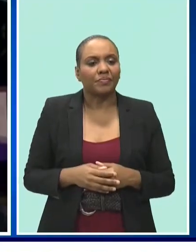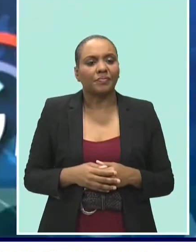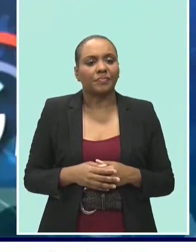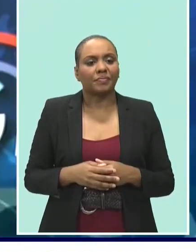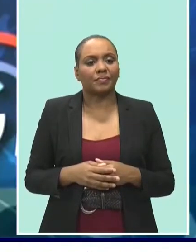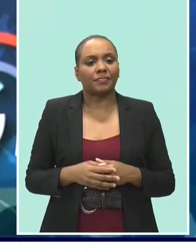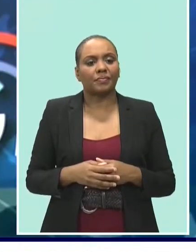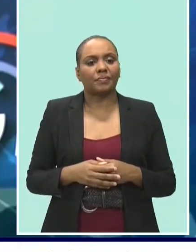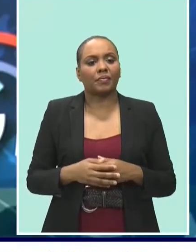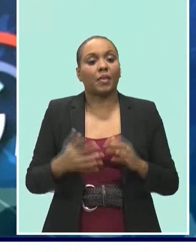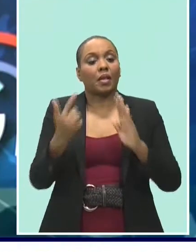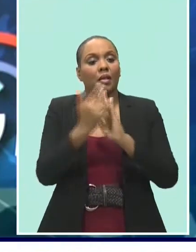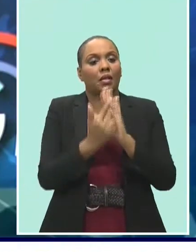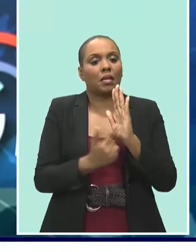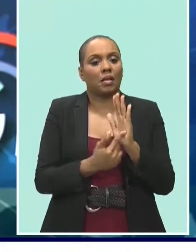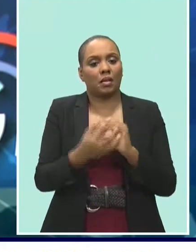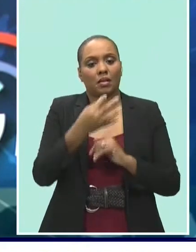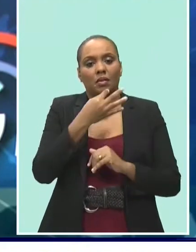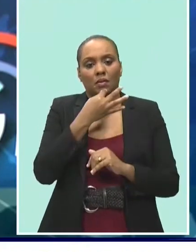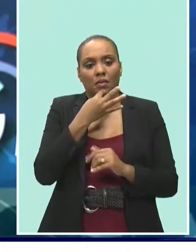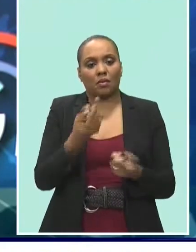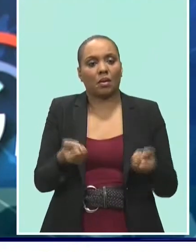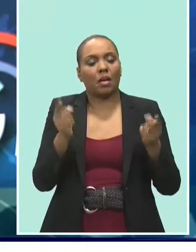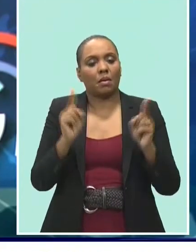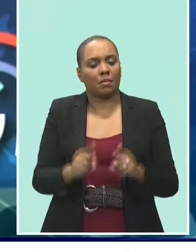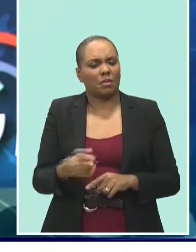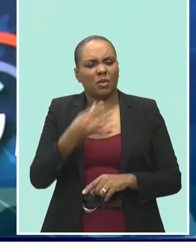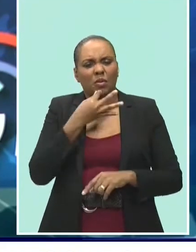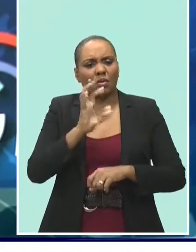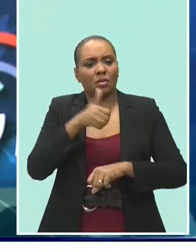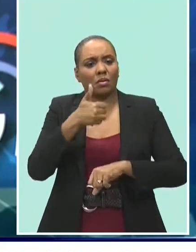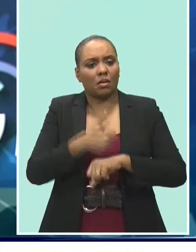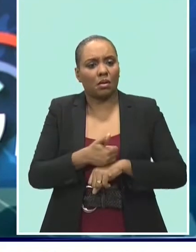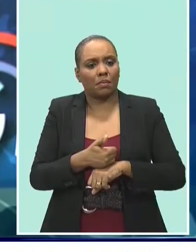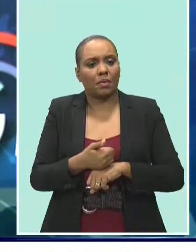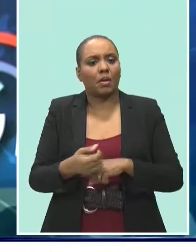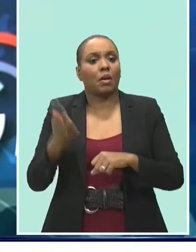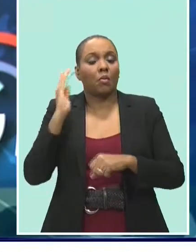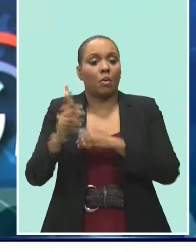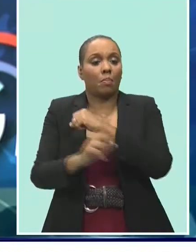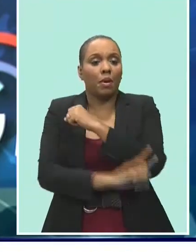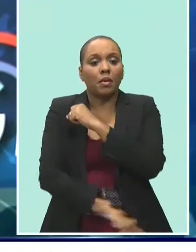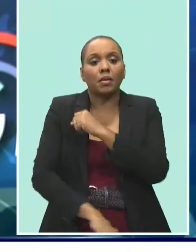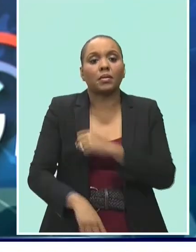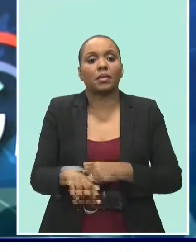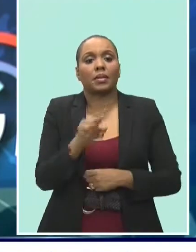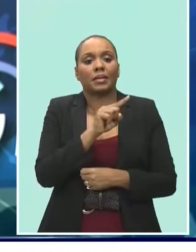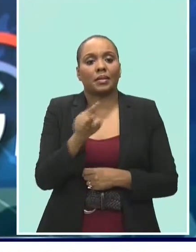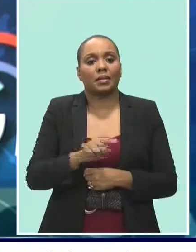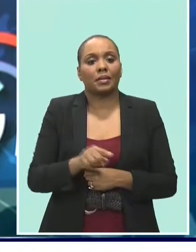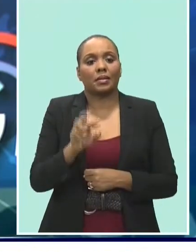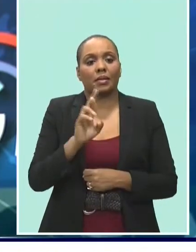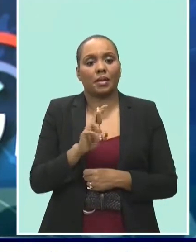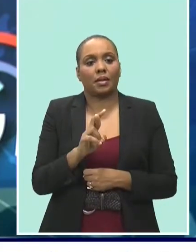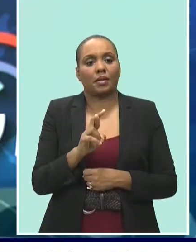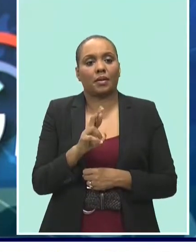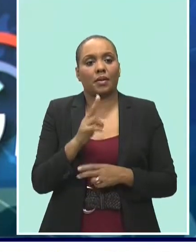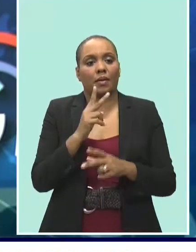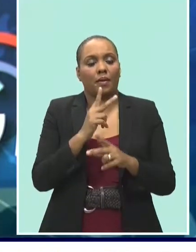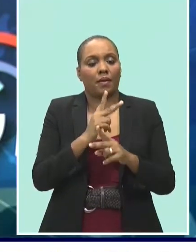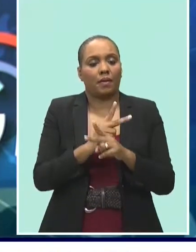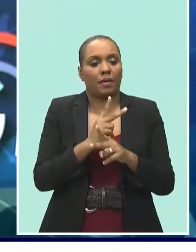News. Thanks, Kishmar. Well, legislation is coming that will penalize owners of public service vehicles and not just